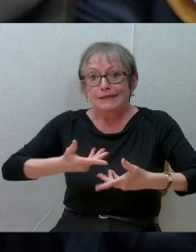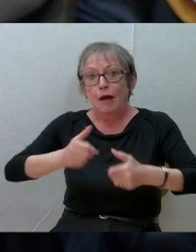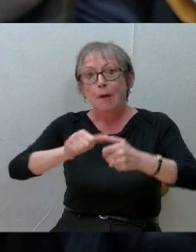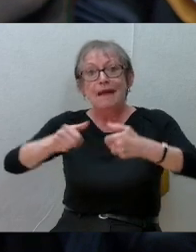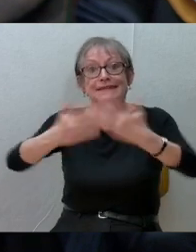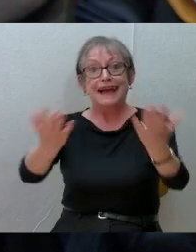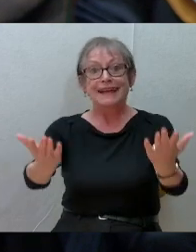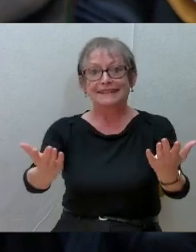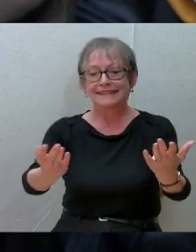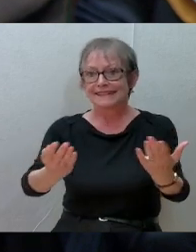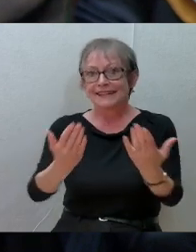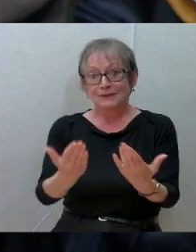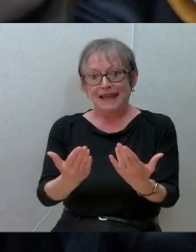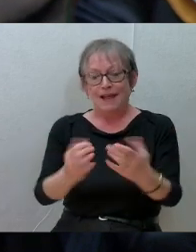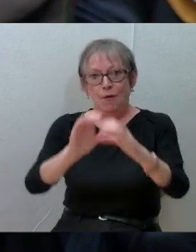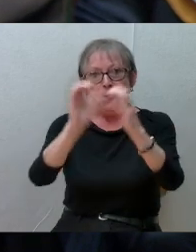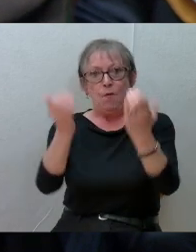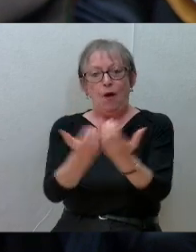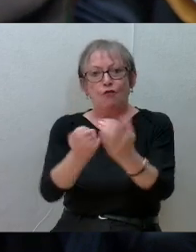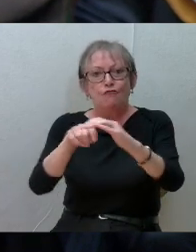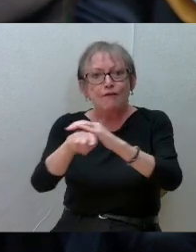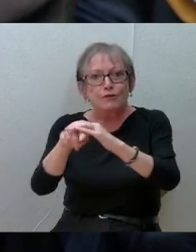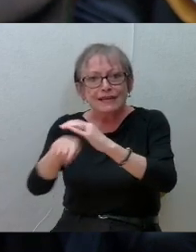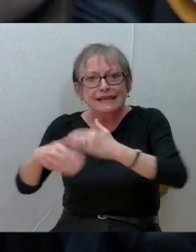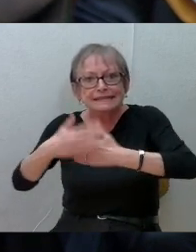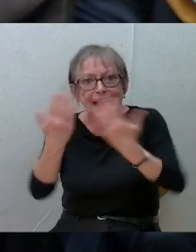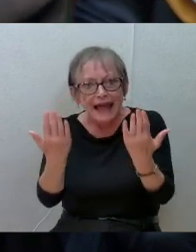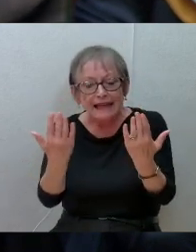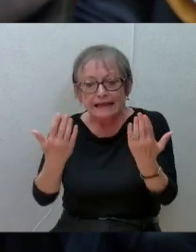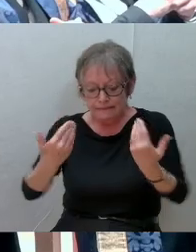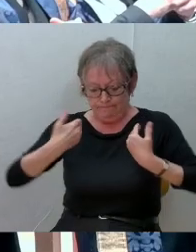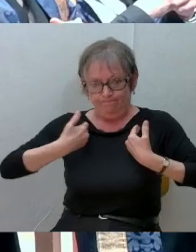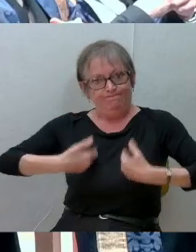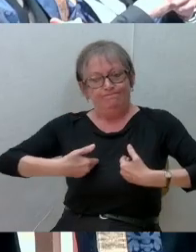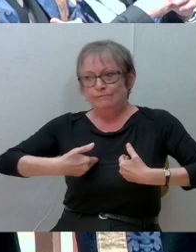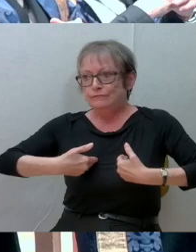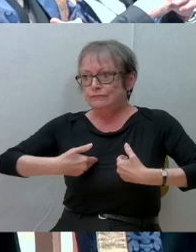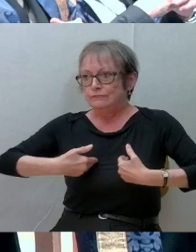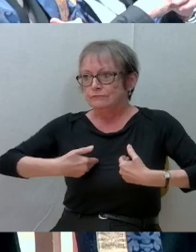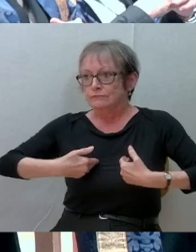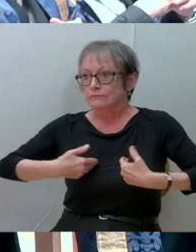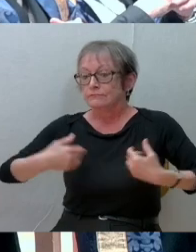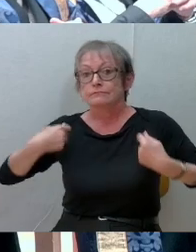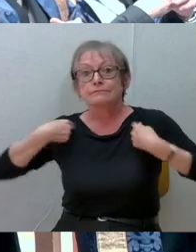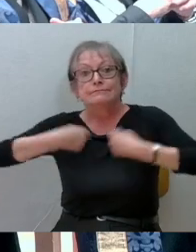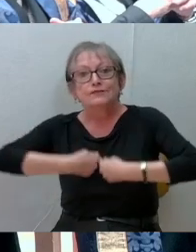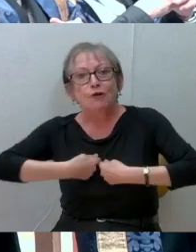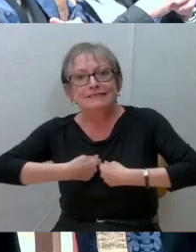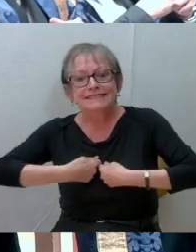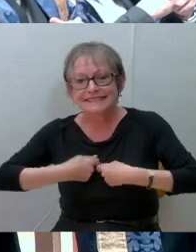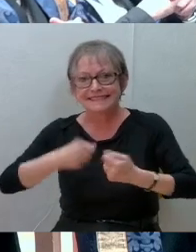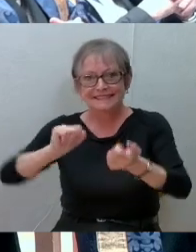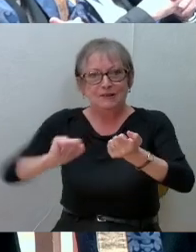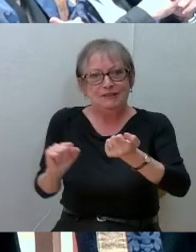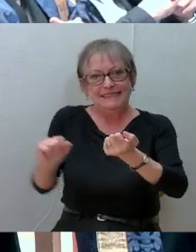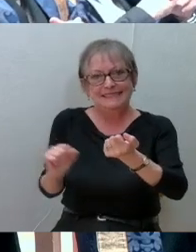day. Today is World Refugee Day, and I'm also wearing the Scottish Refugee Council charter.